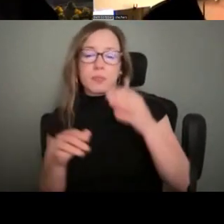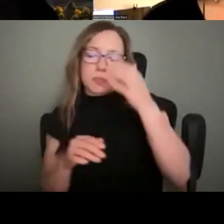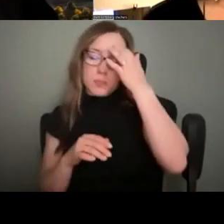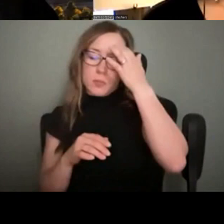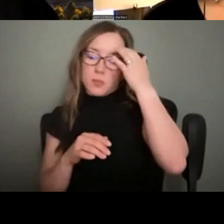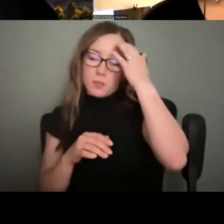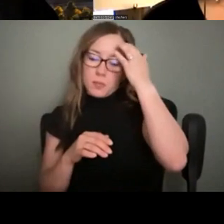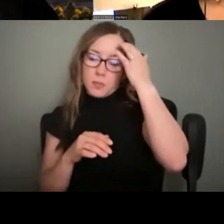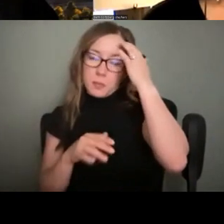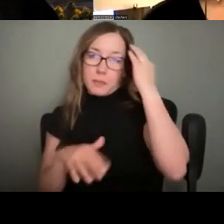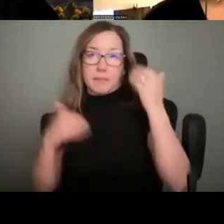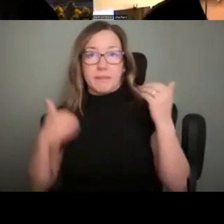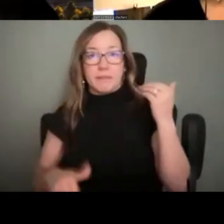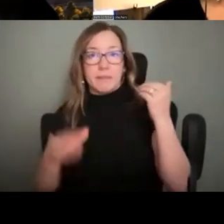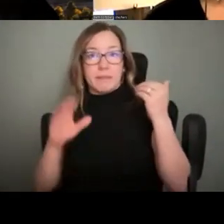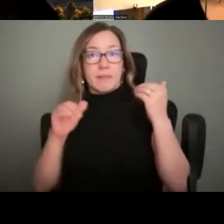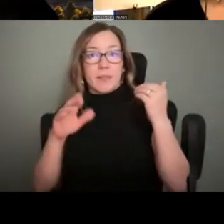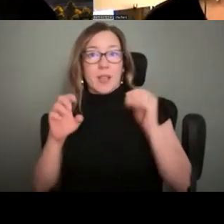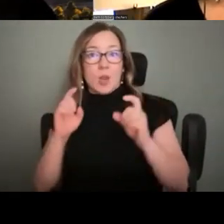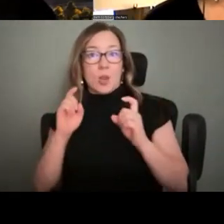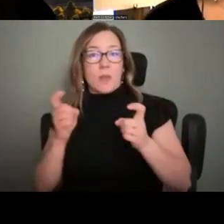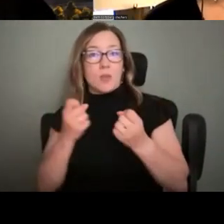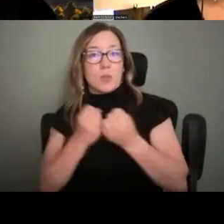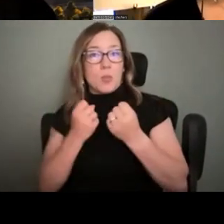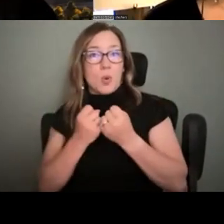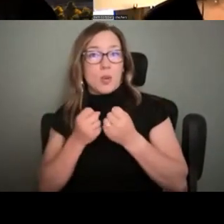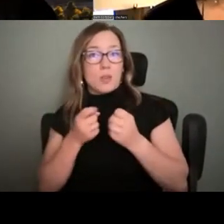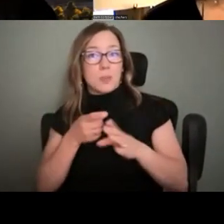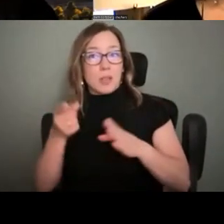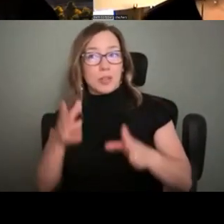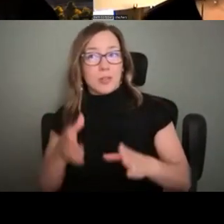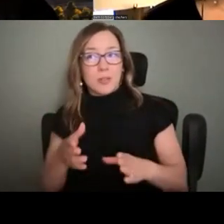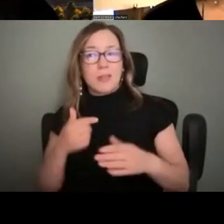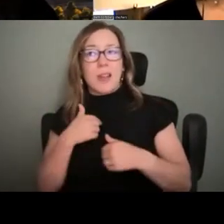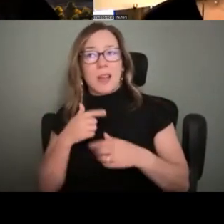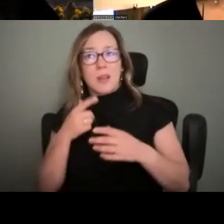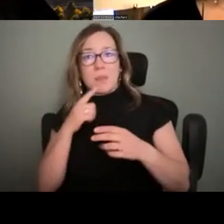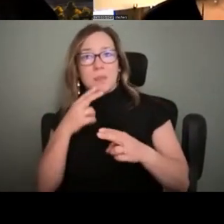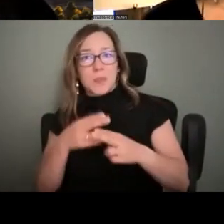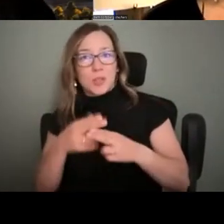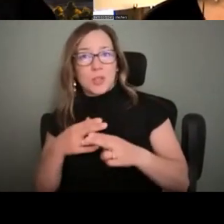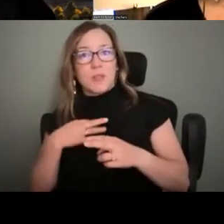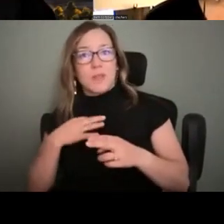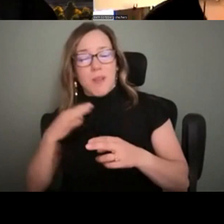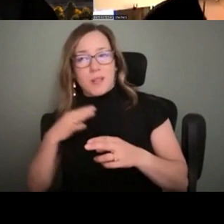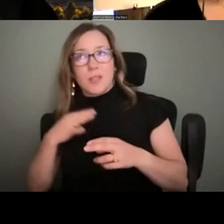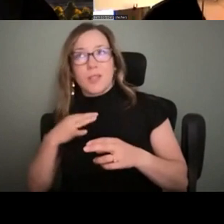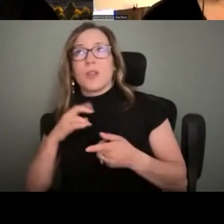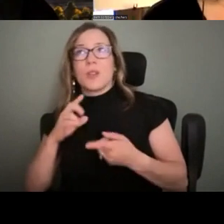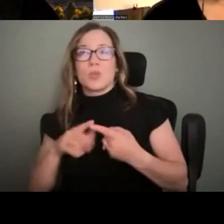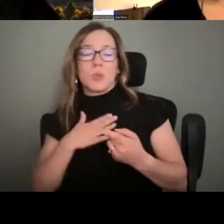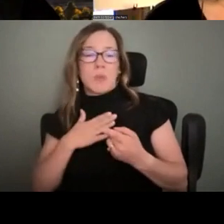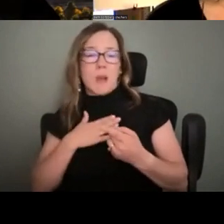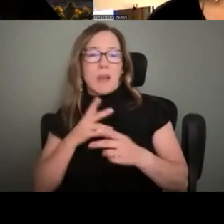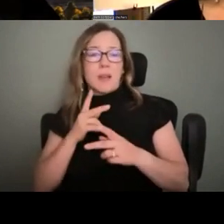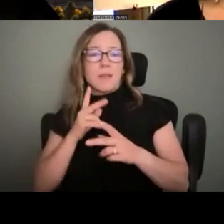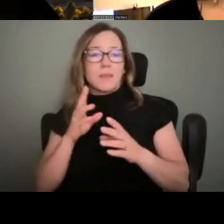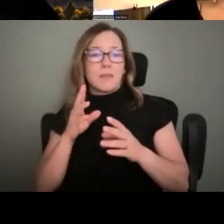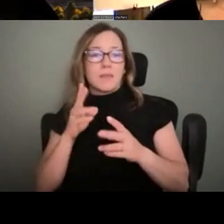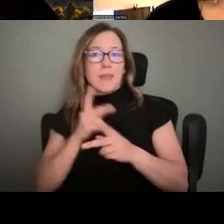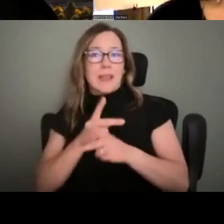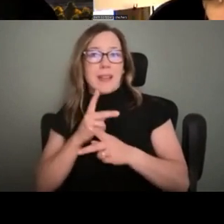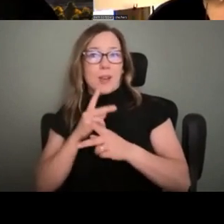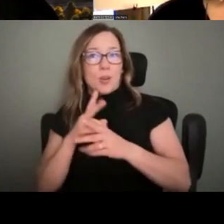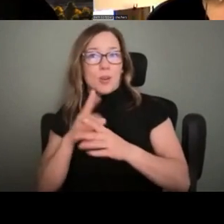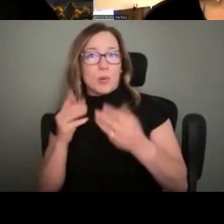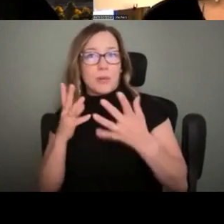I, as a caregiver support specialist, you know, I mention volunteering to my caregivers